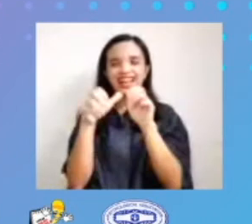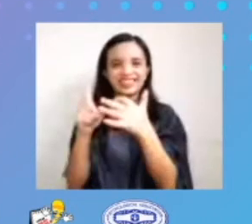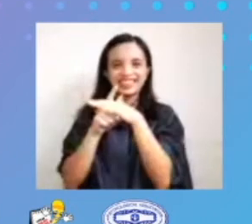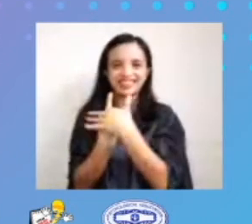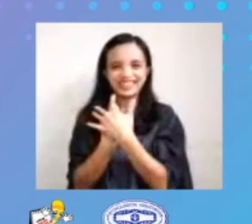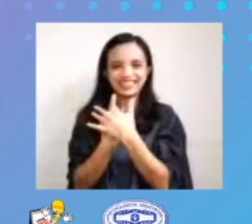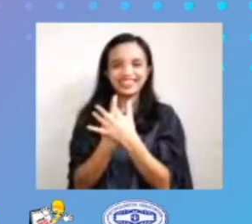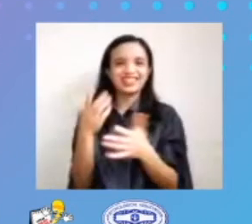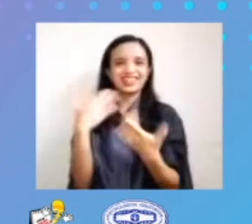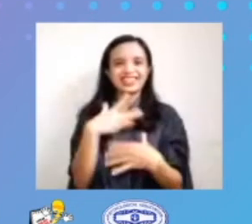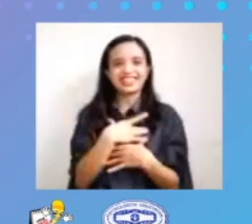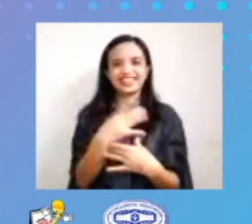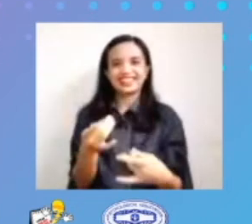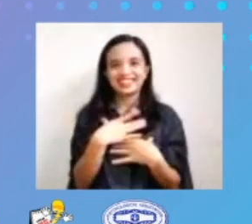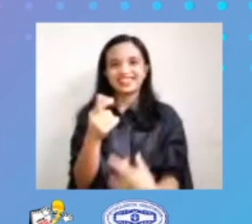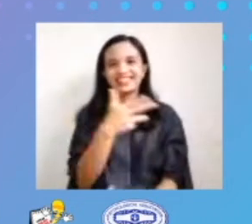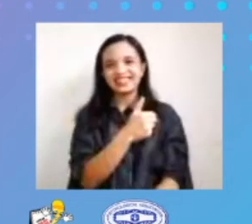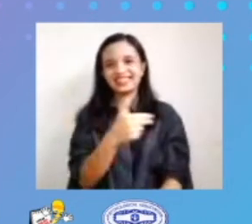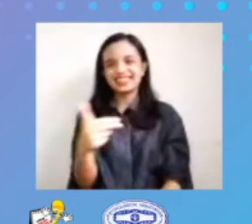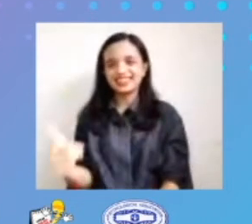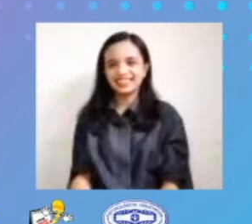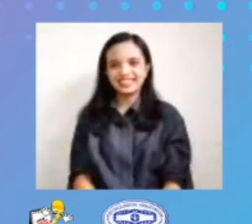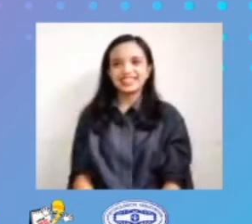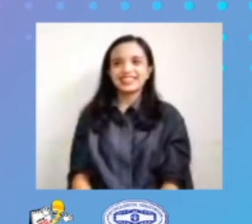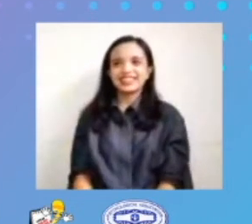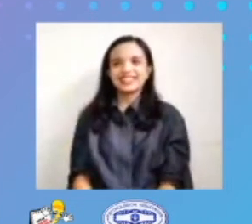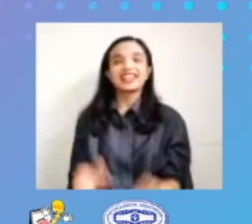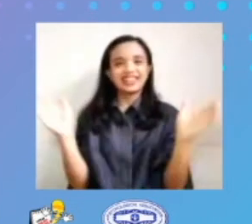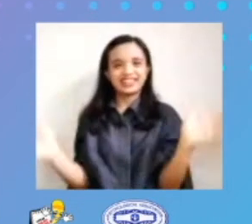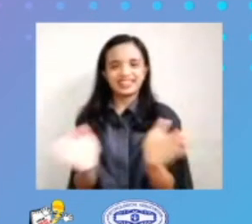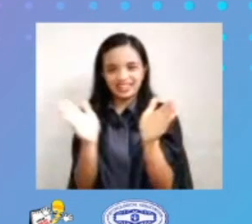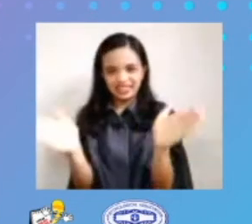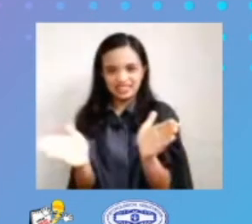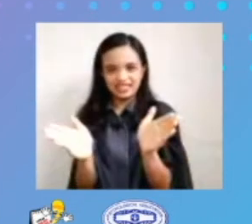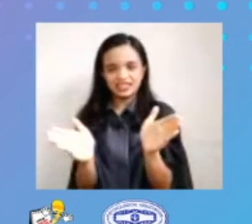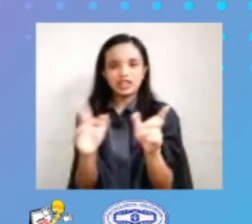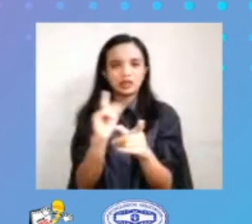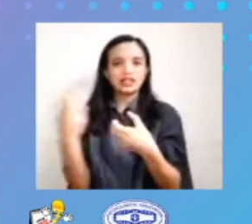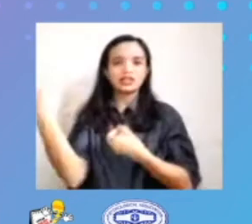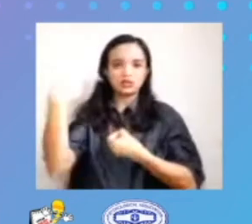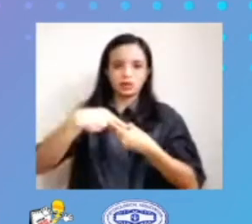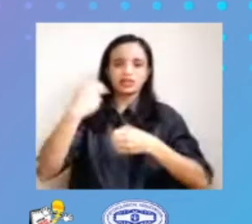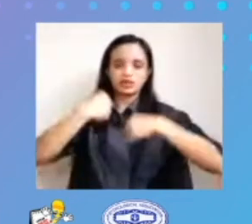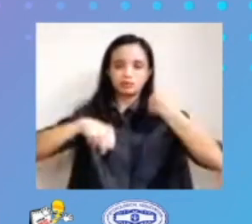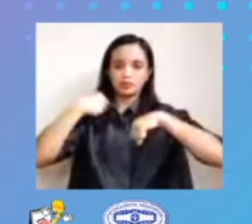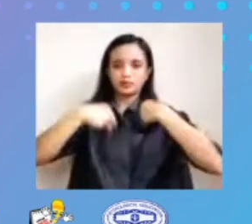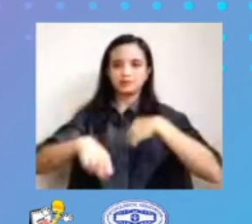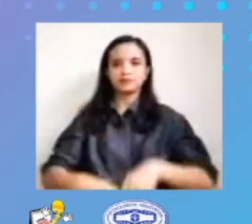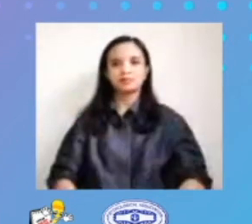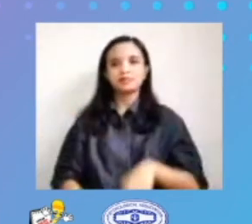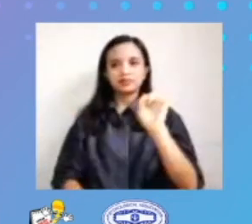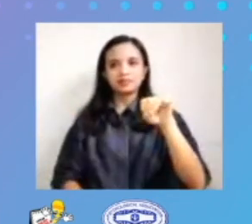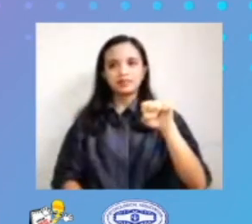So, right? It's going to be parang more of like join me, not necessarily like be like me, right? Para na-feel